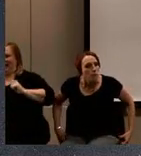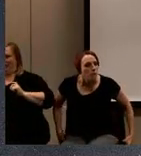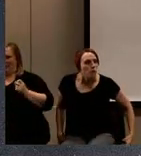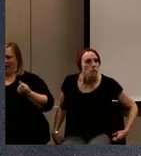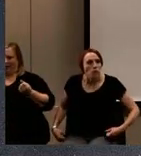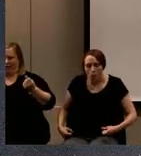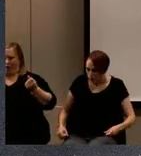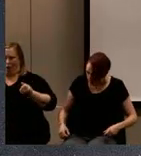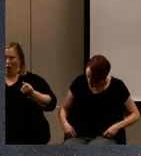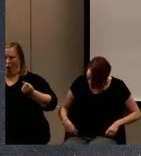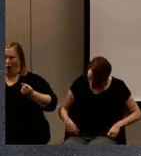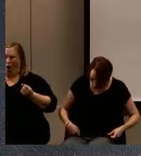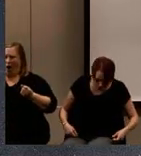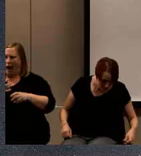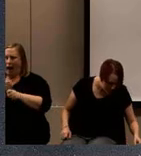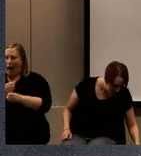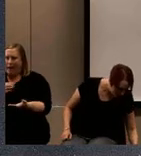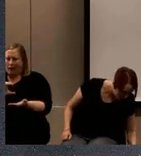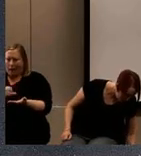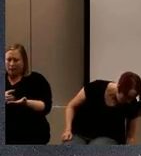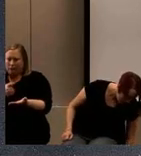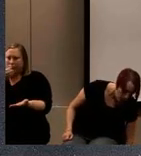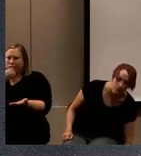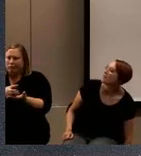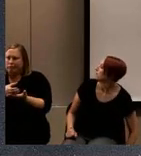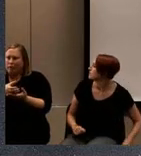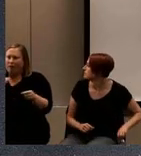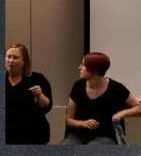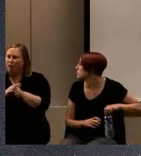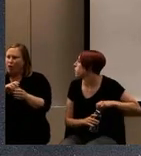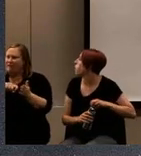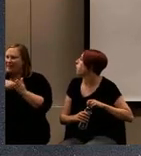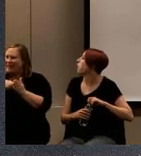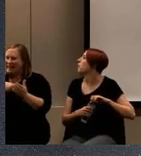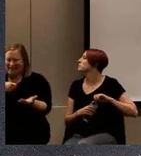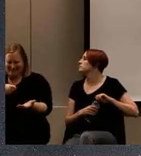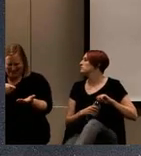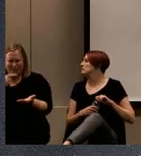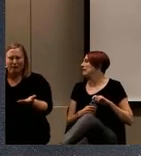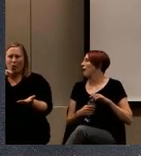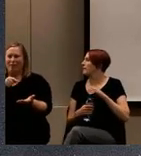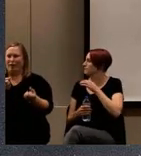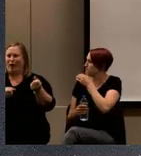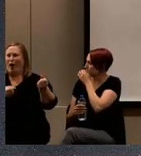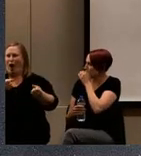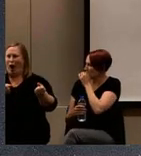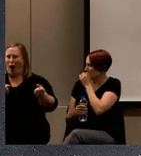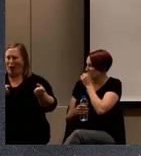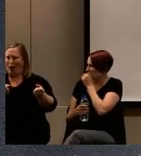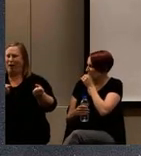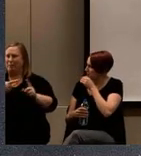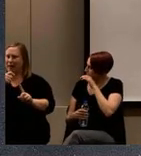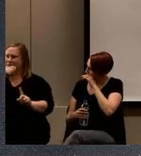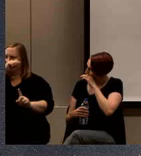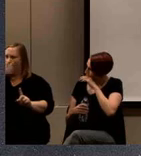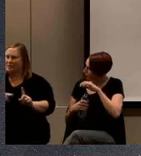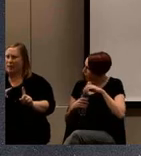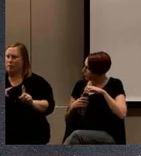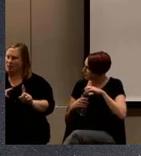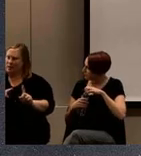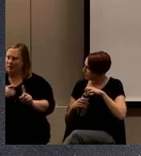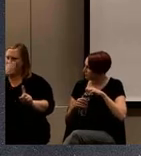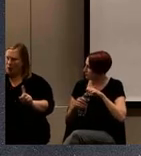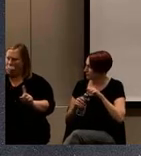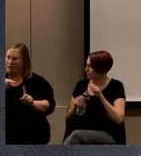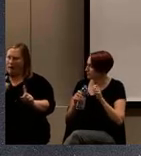can full of keys for this car, which was really interesting. So it just shows you how different everyone can be and